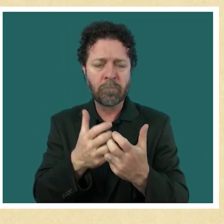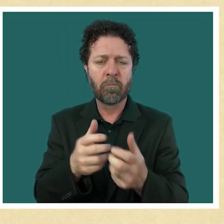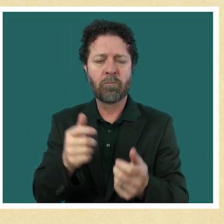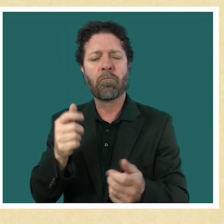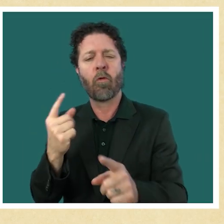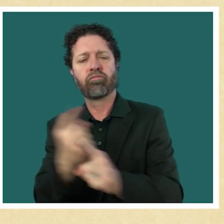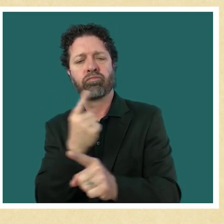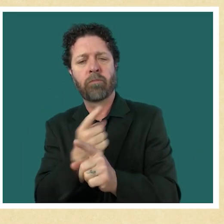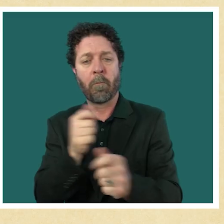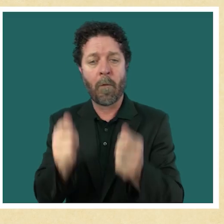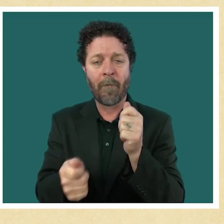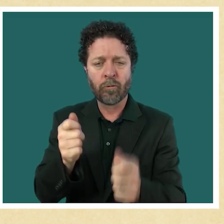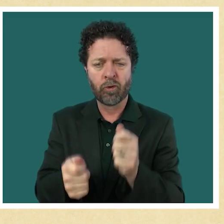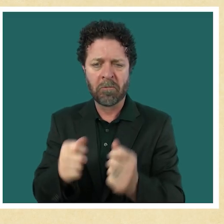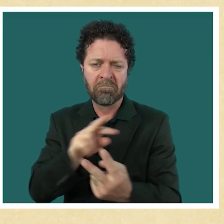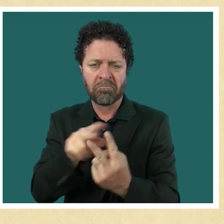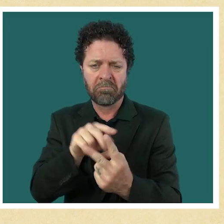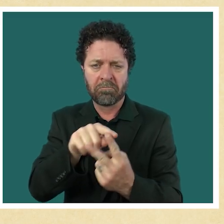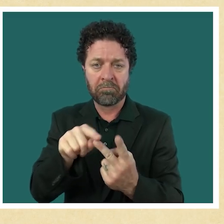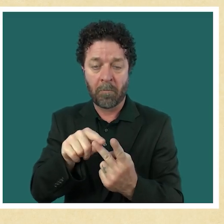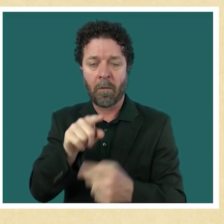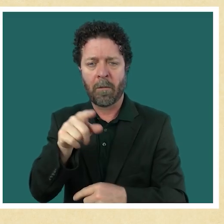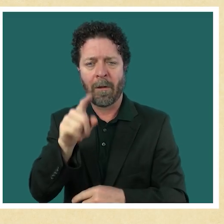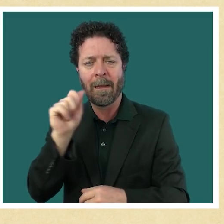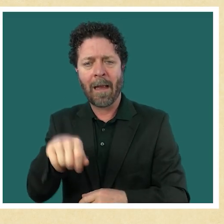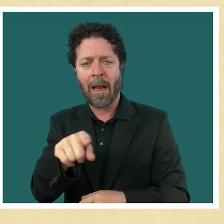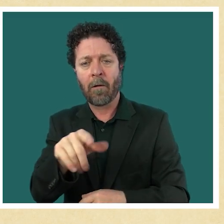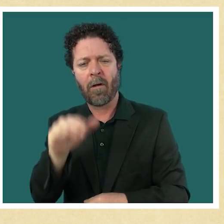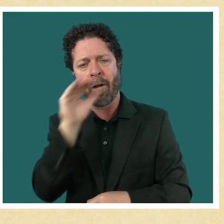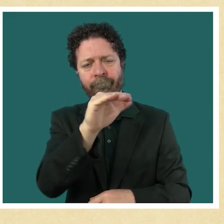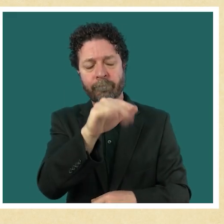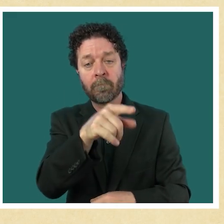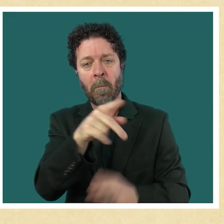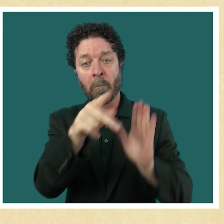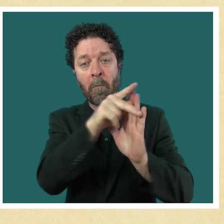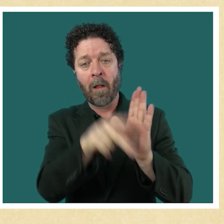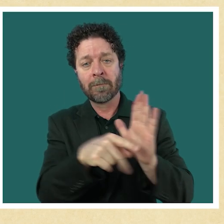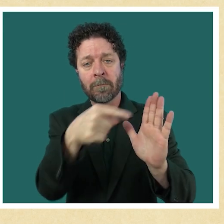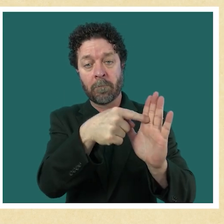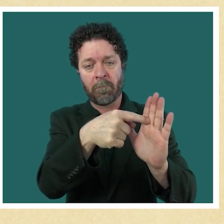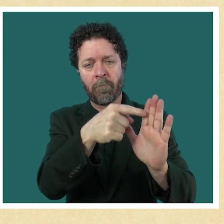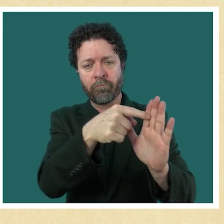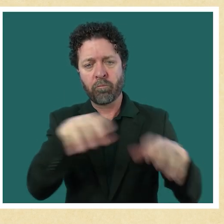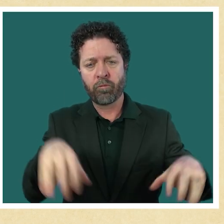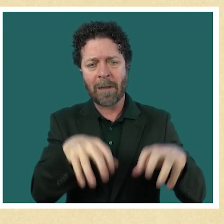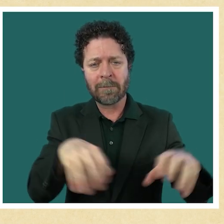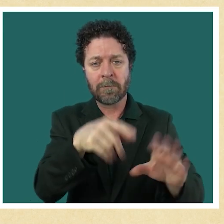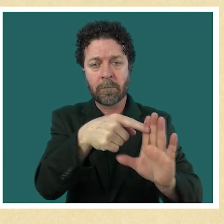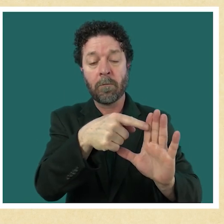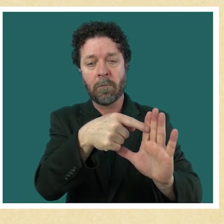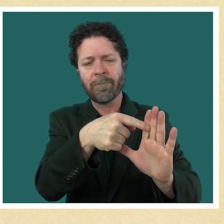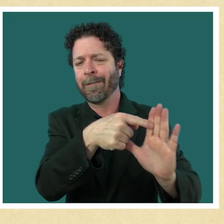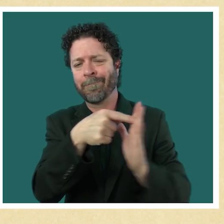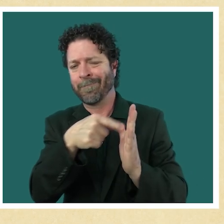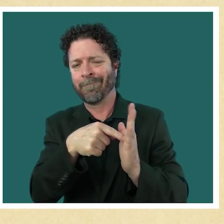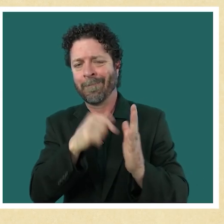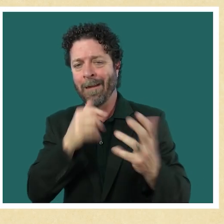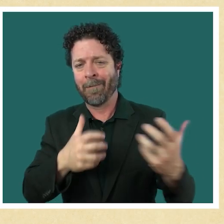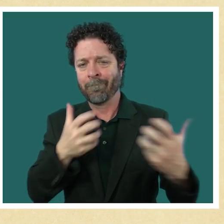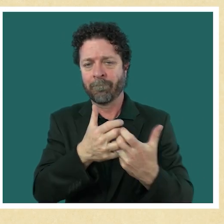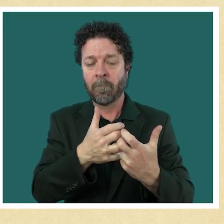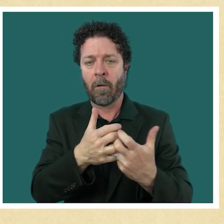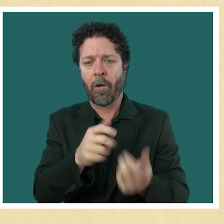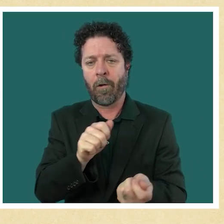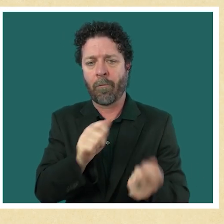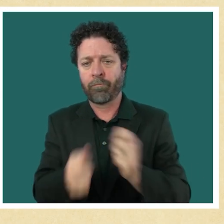reasonable accommodation, also called a reasonable modification, is a change to a policy, practice, or procedure in order